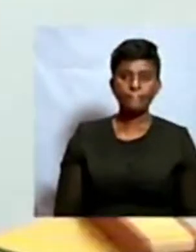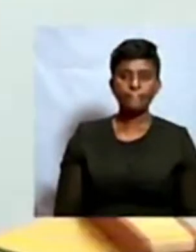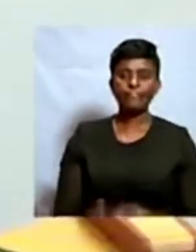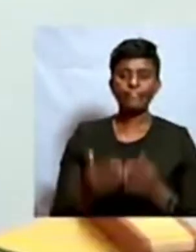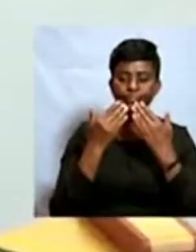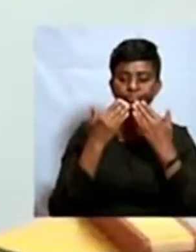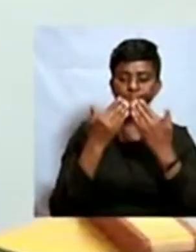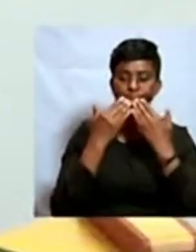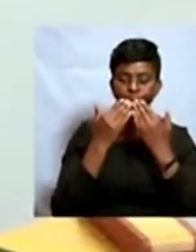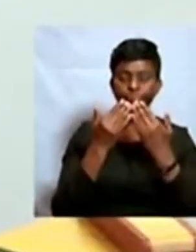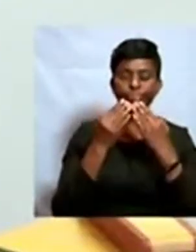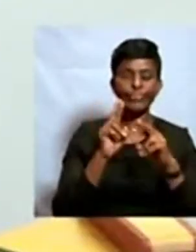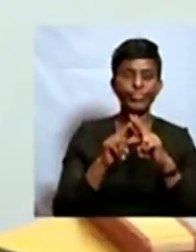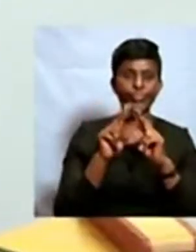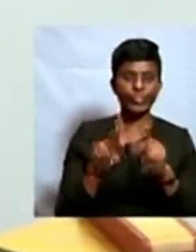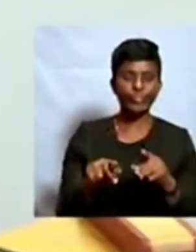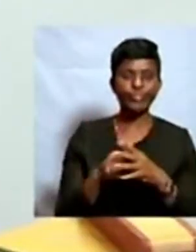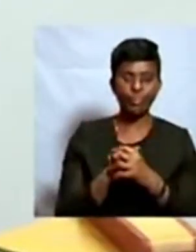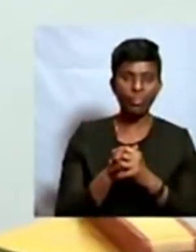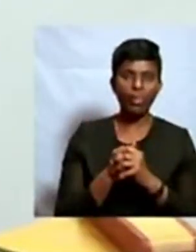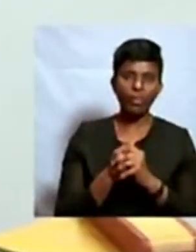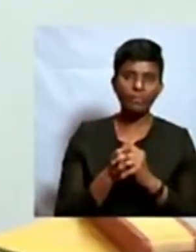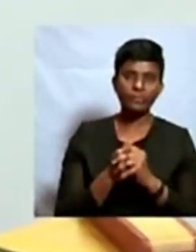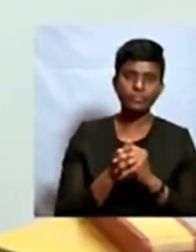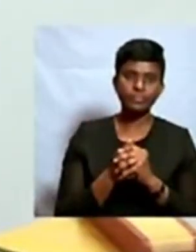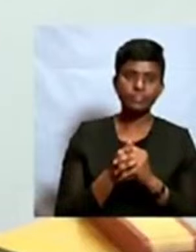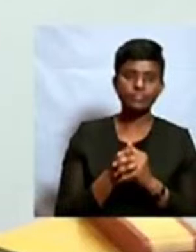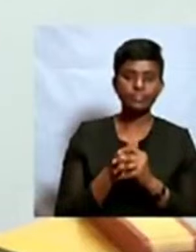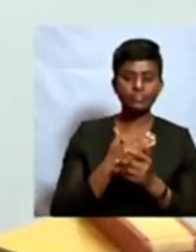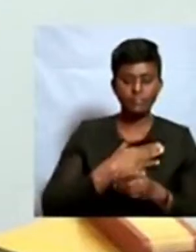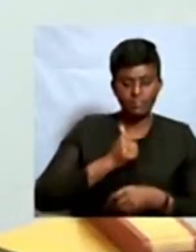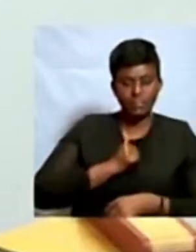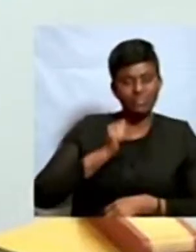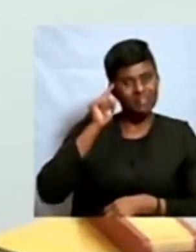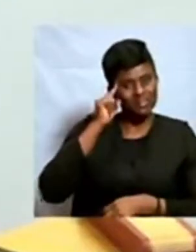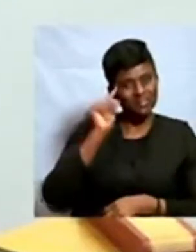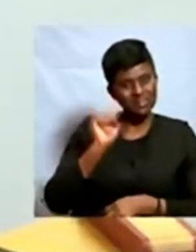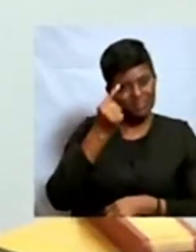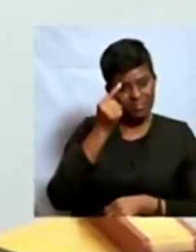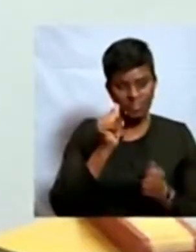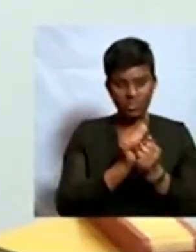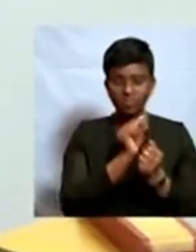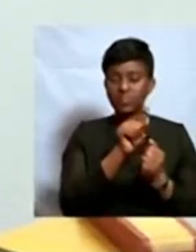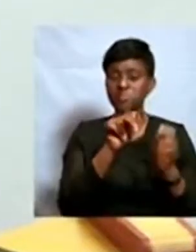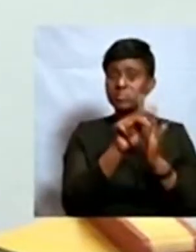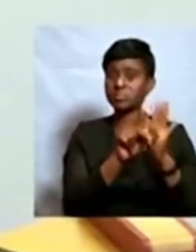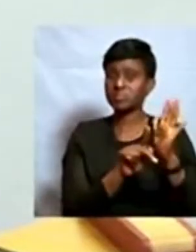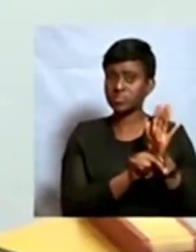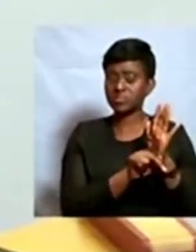Thank you, Chair. I think first of all, in terms of policy,